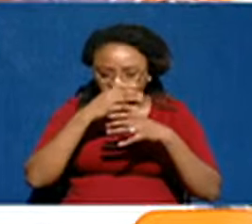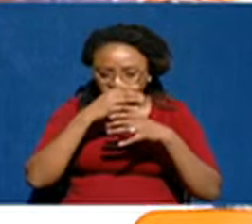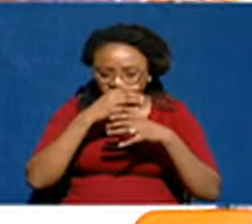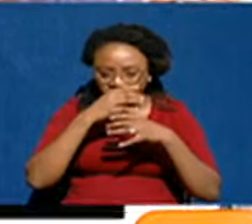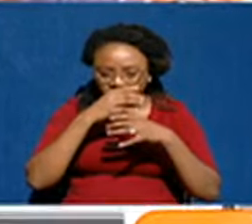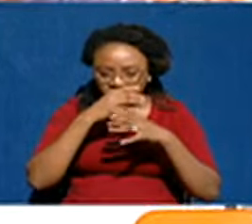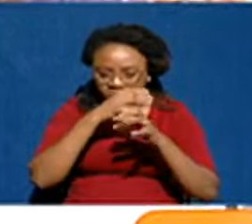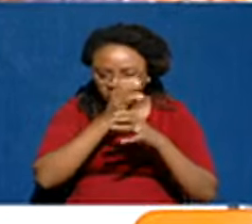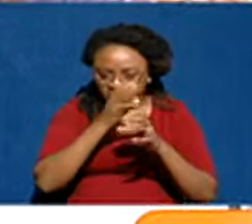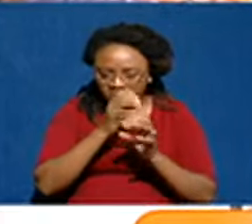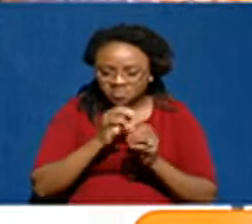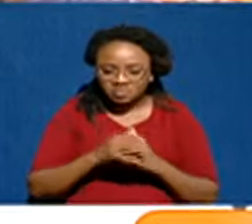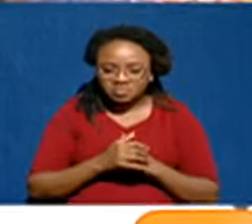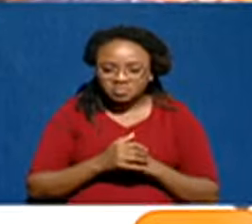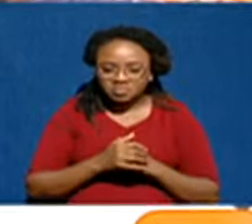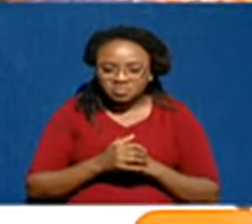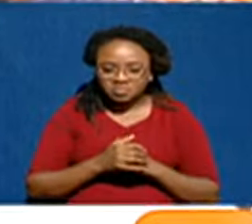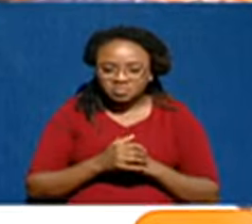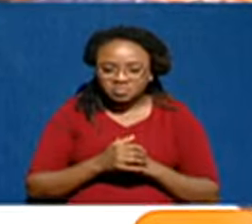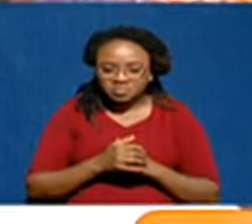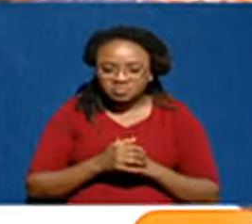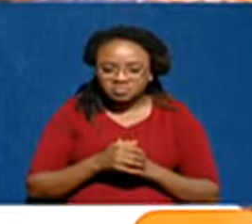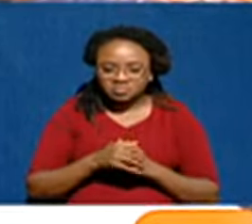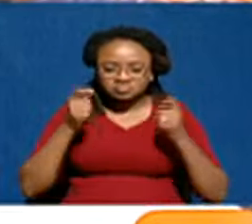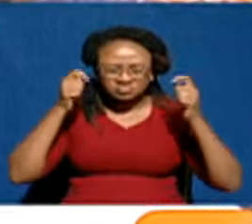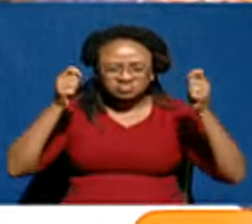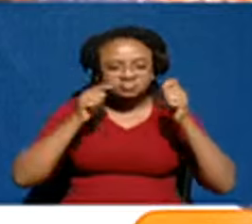union officials on strike right